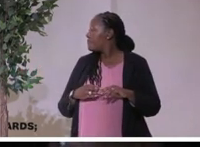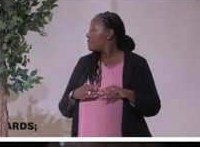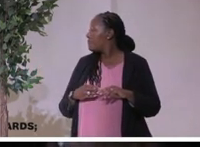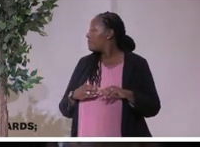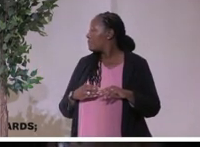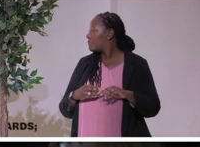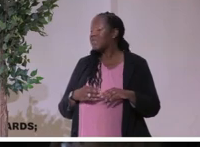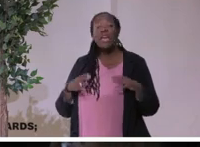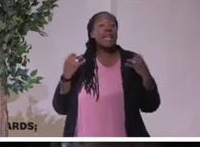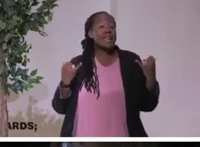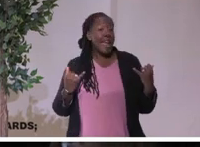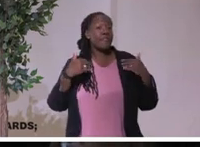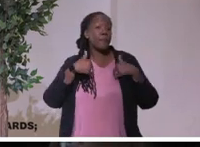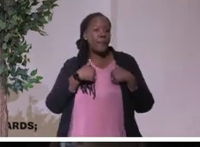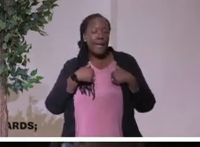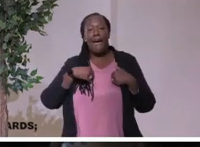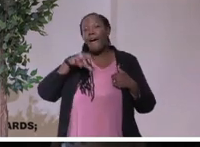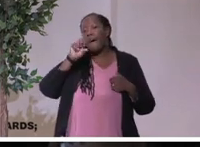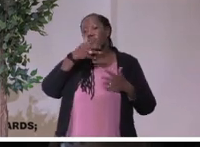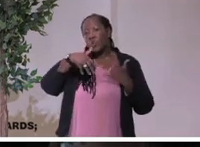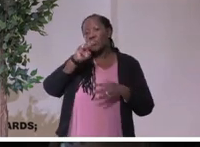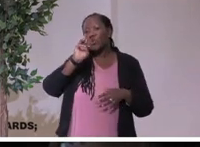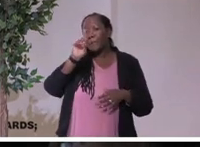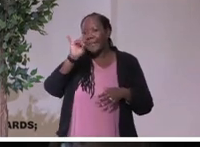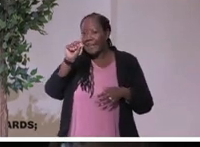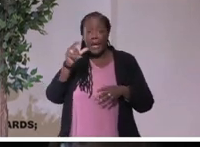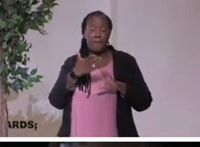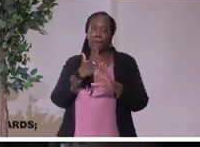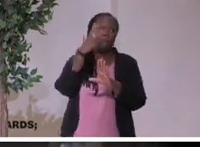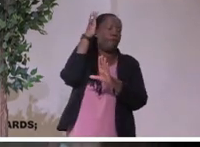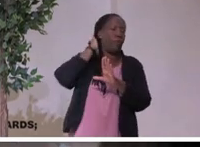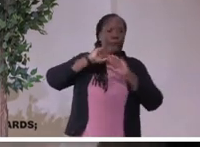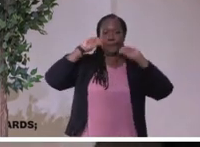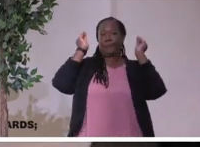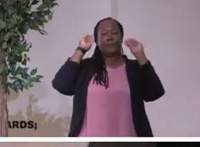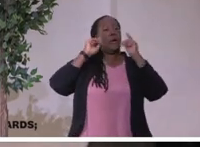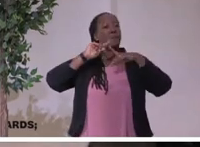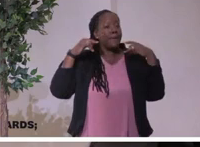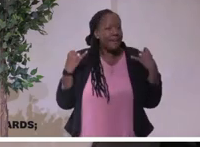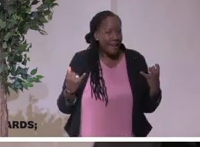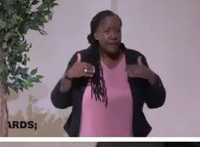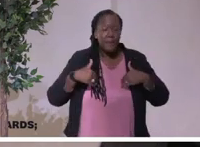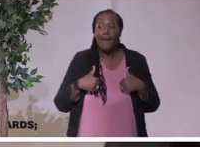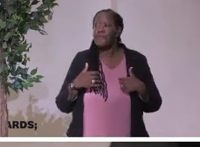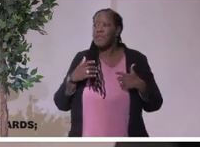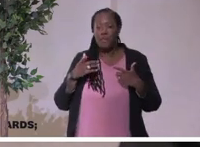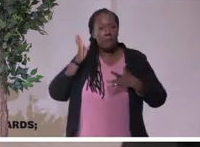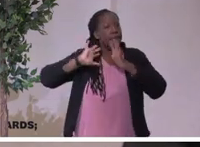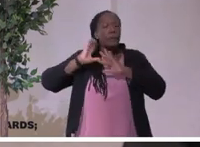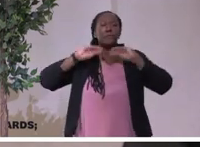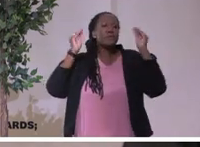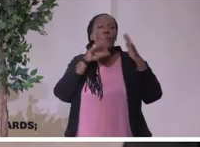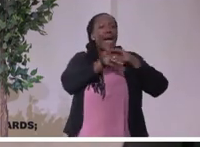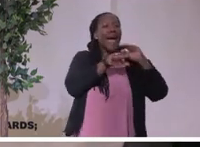now that we have social media, before, I mean, when we were started in fashion, we didn't really have social media, and we didn't have access to